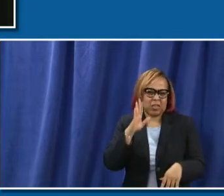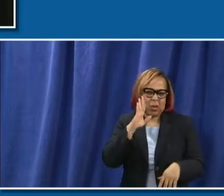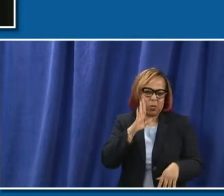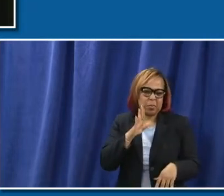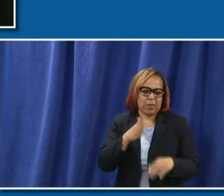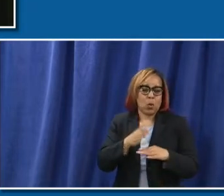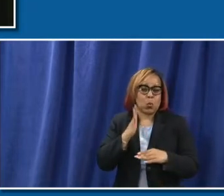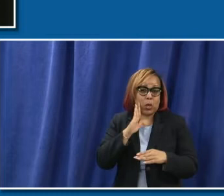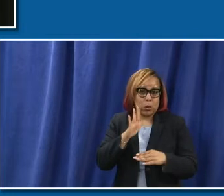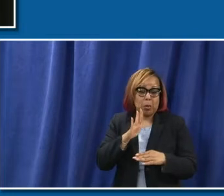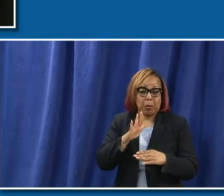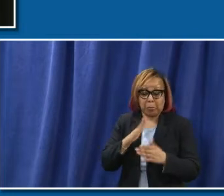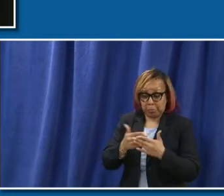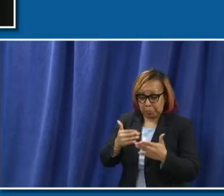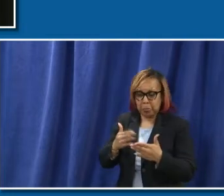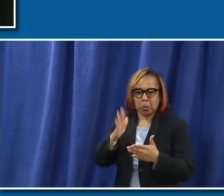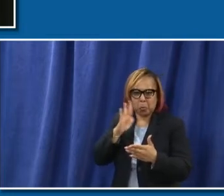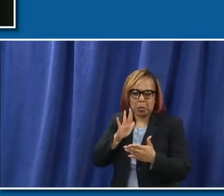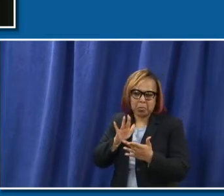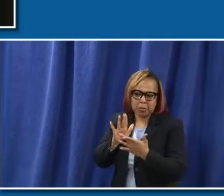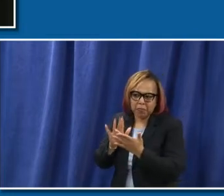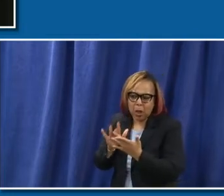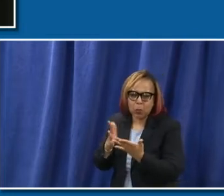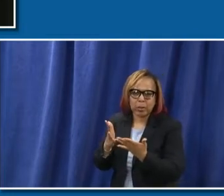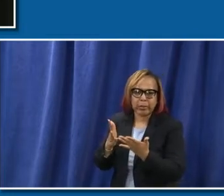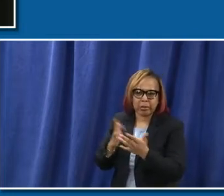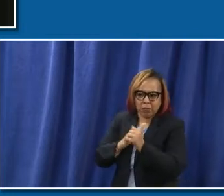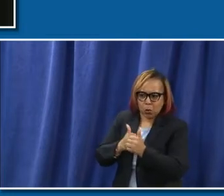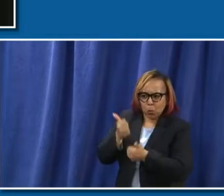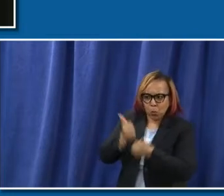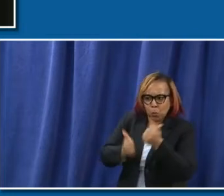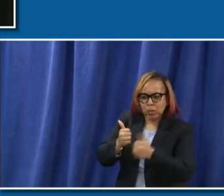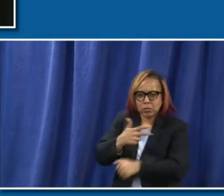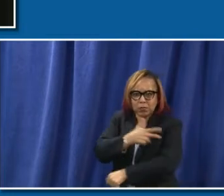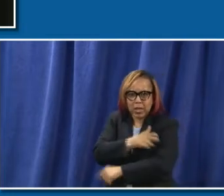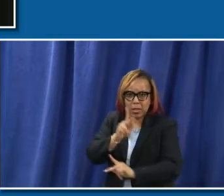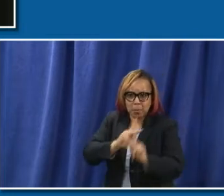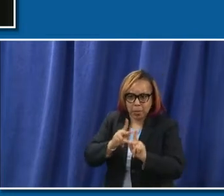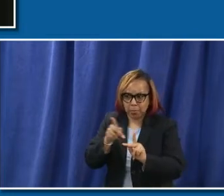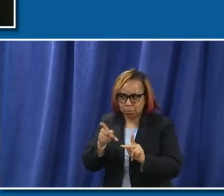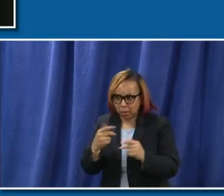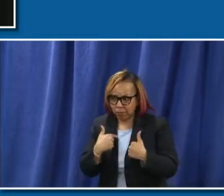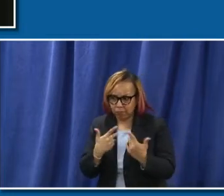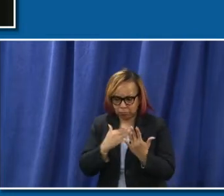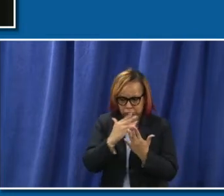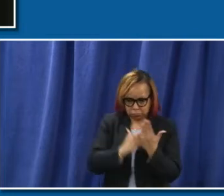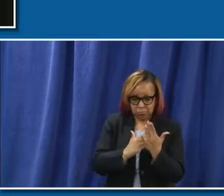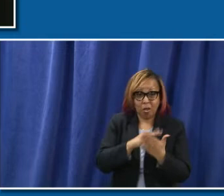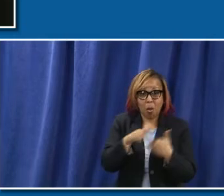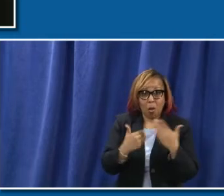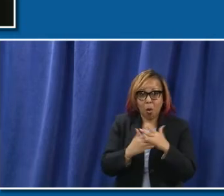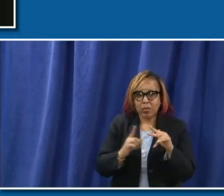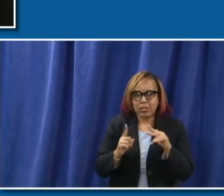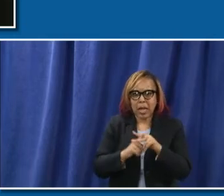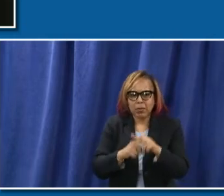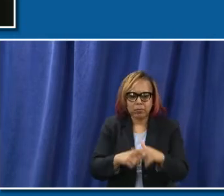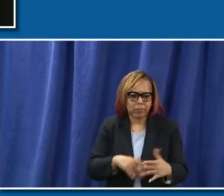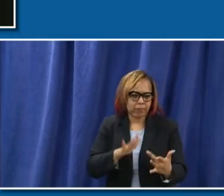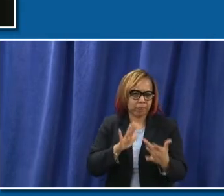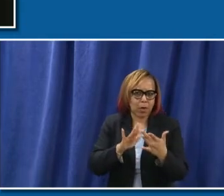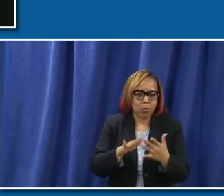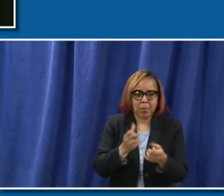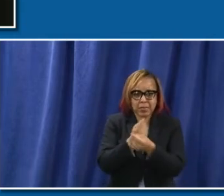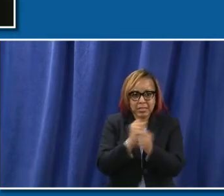following. We will, behind the scenes, certainly be following which kind of vaccine people are getting. All of the side effects follow-up, all of the